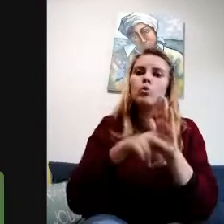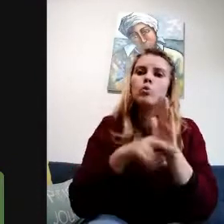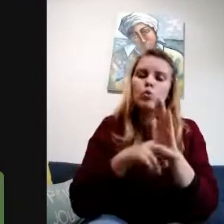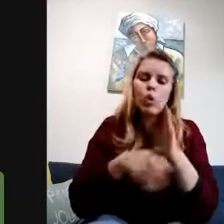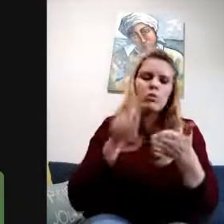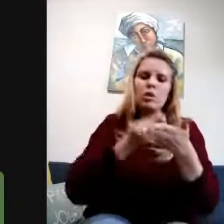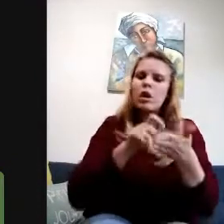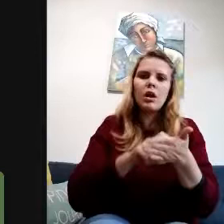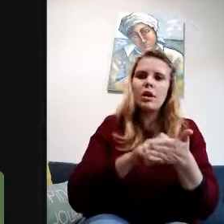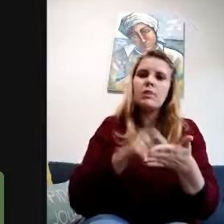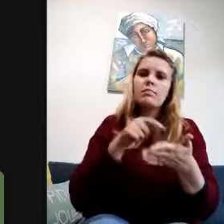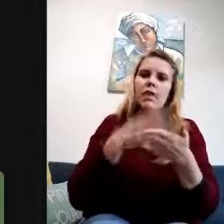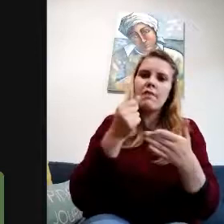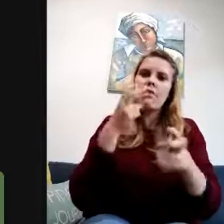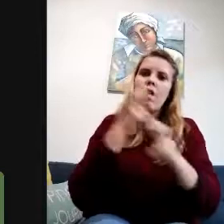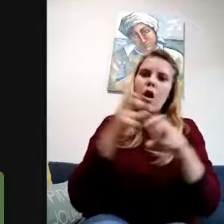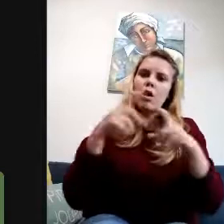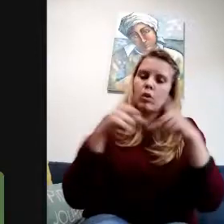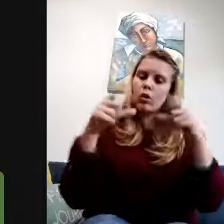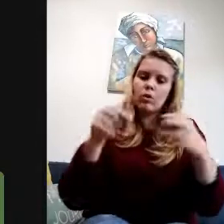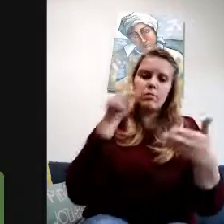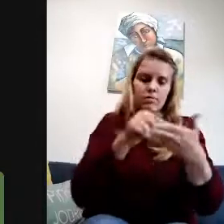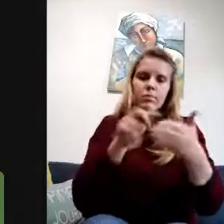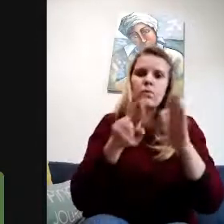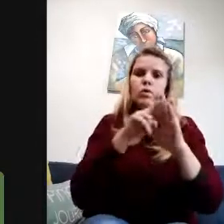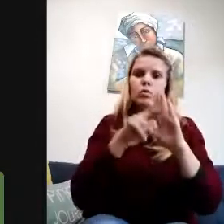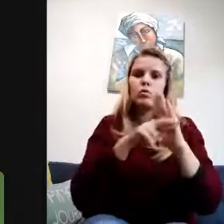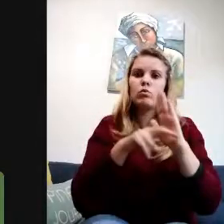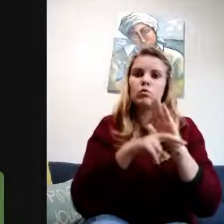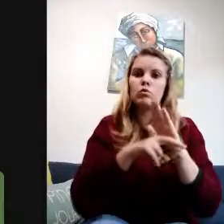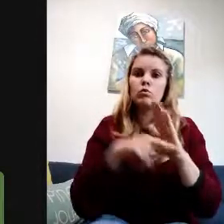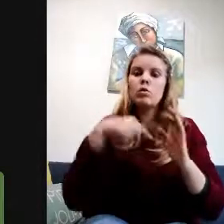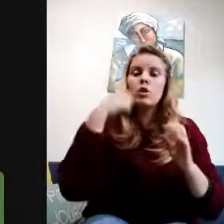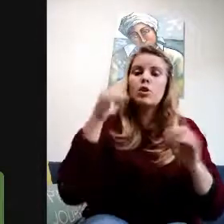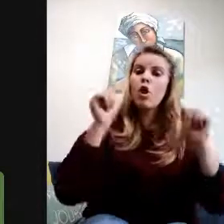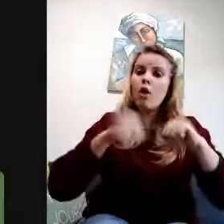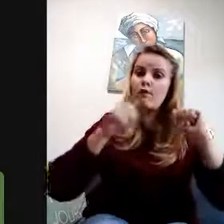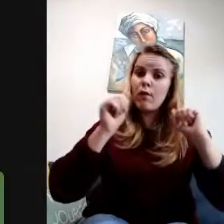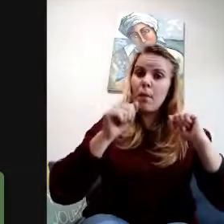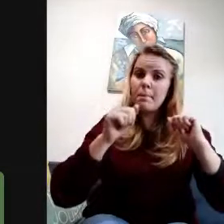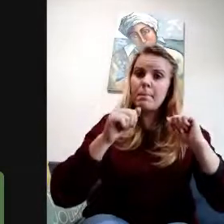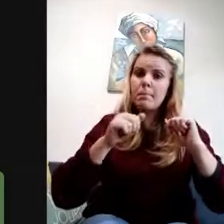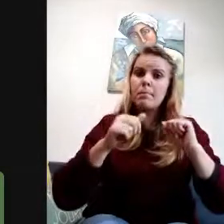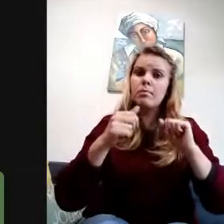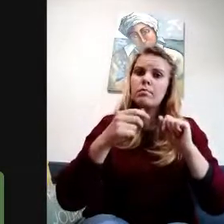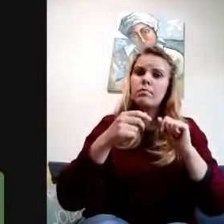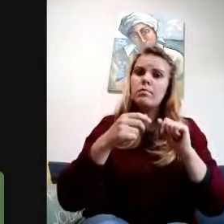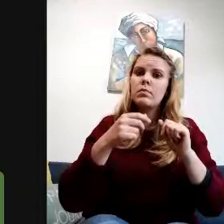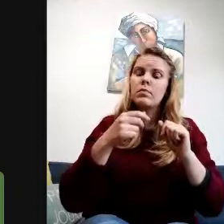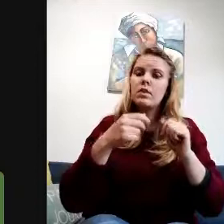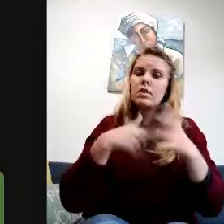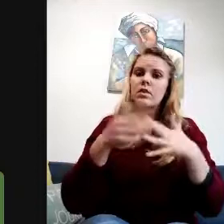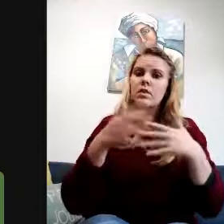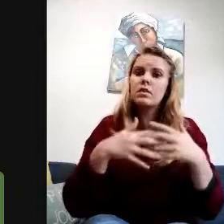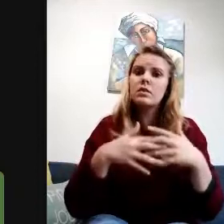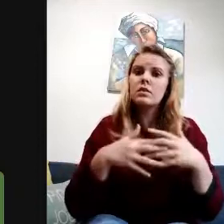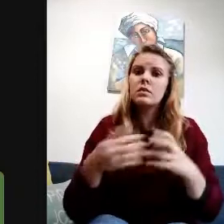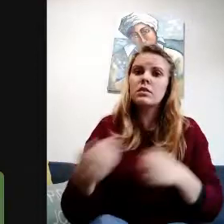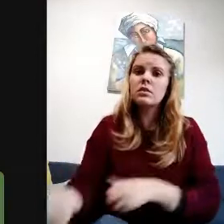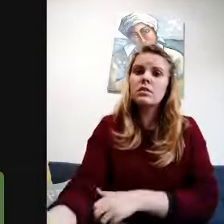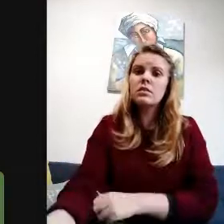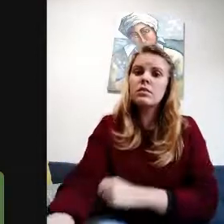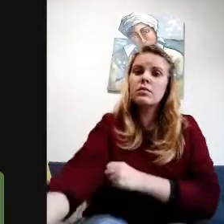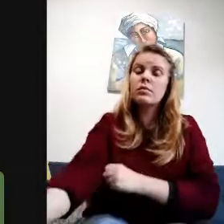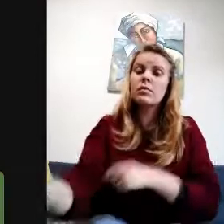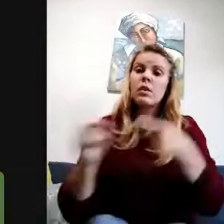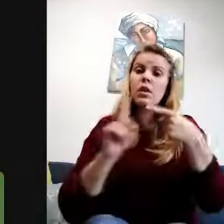just confirm 2 or 3 things on the hard card that they might encounter, which is important. And that is that hard card